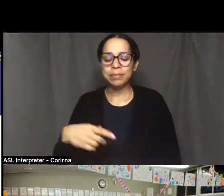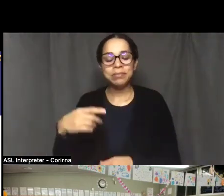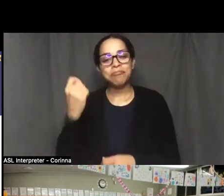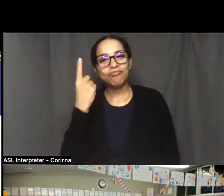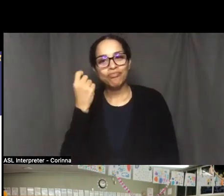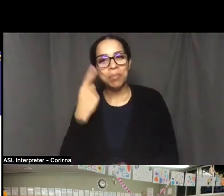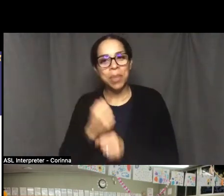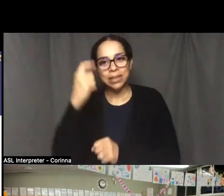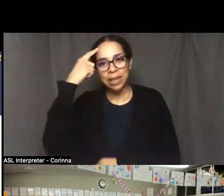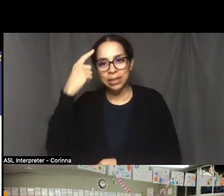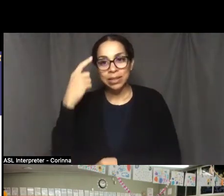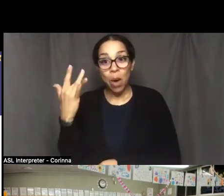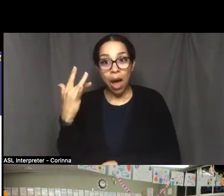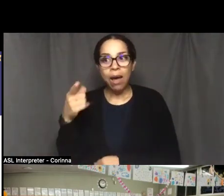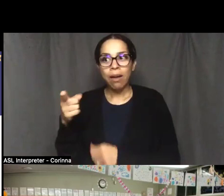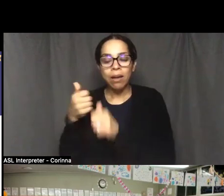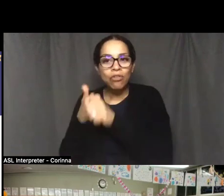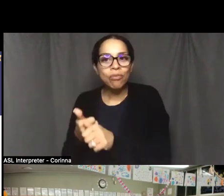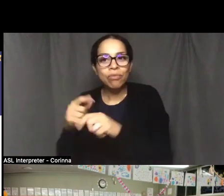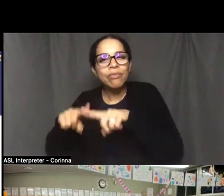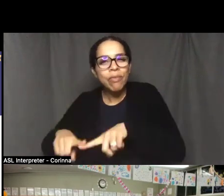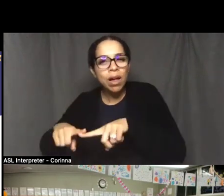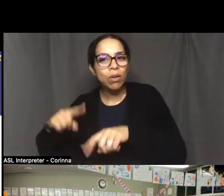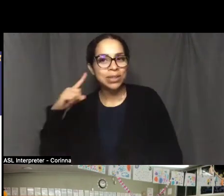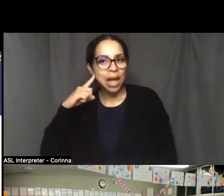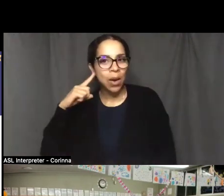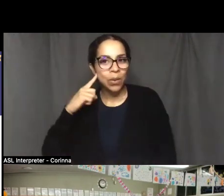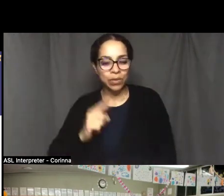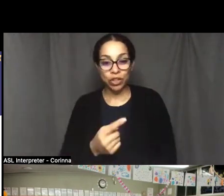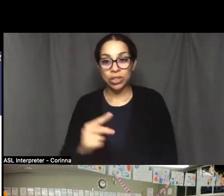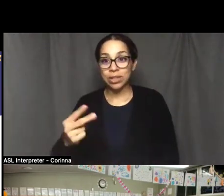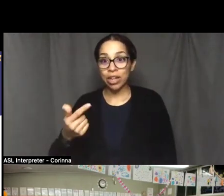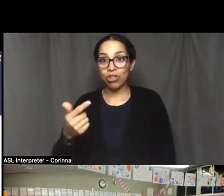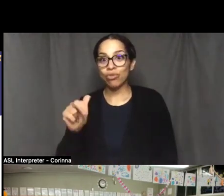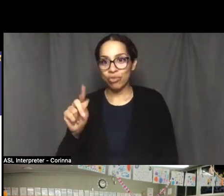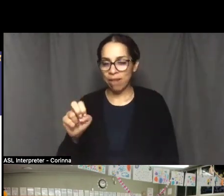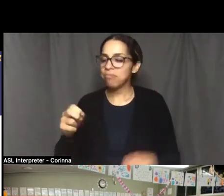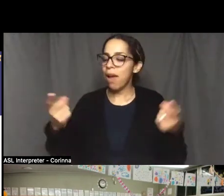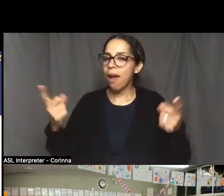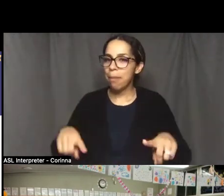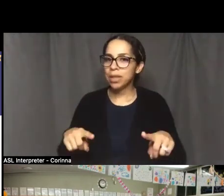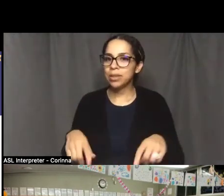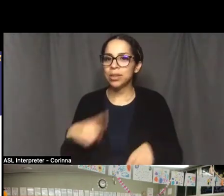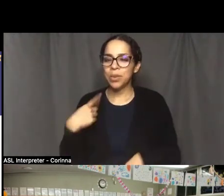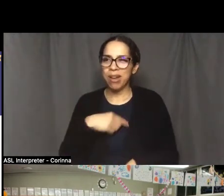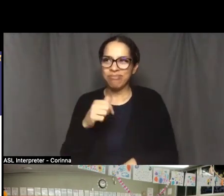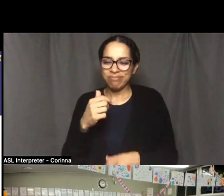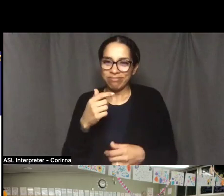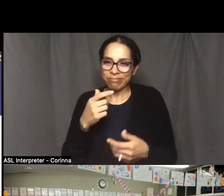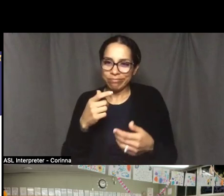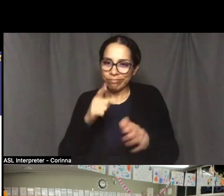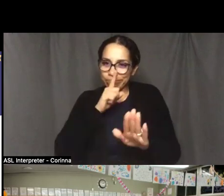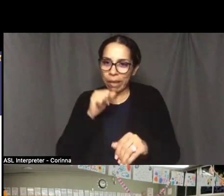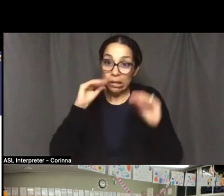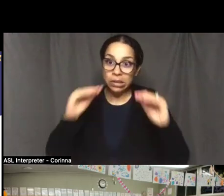in first and second grade is when spelling happens. We're not going to teach them the rule because there's so many rules in English. So right now we're just doing